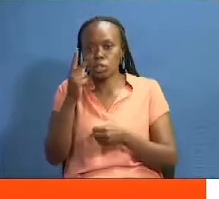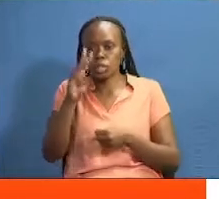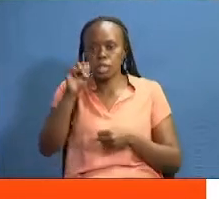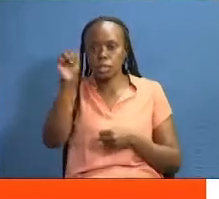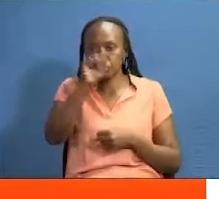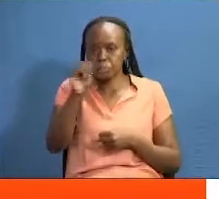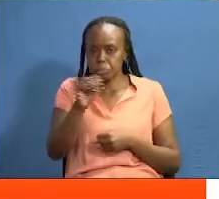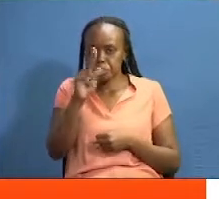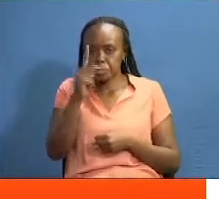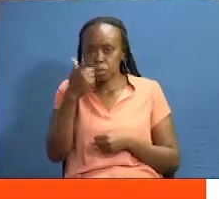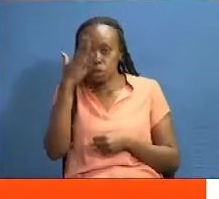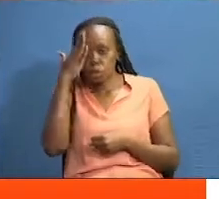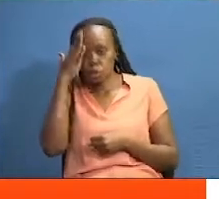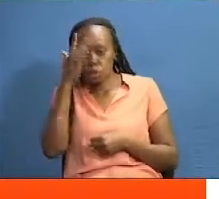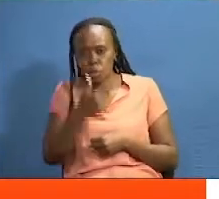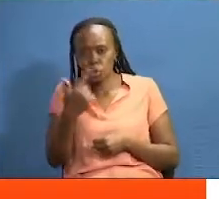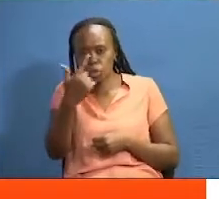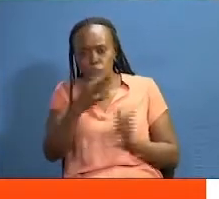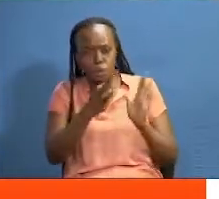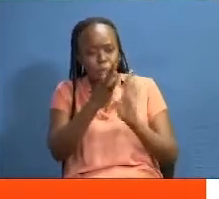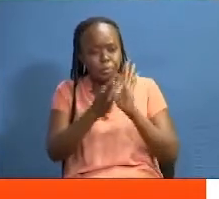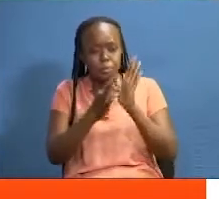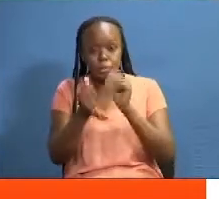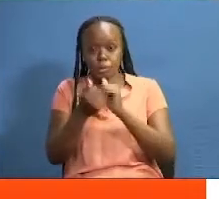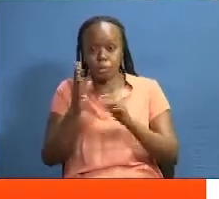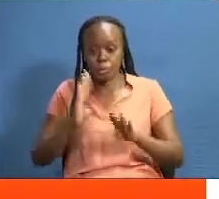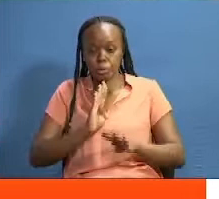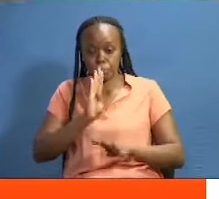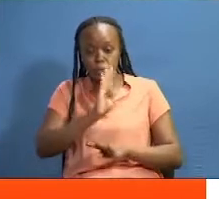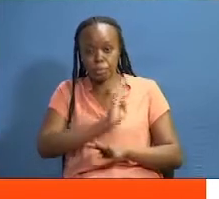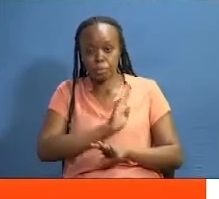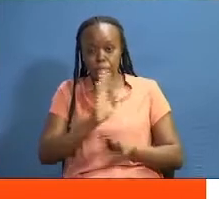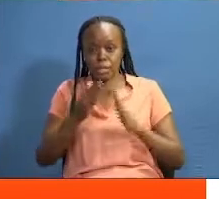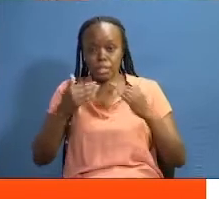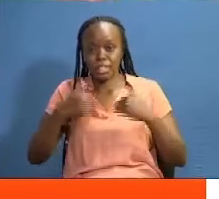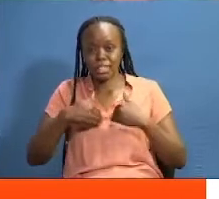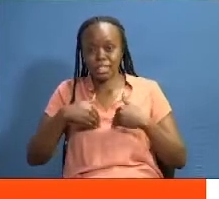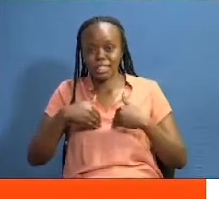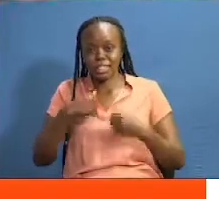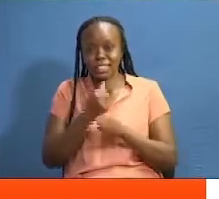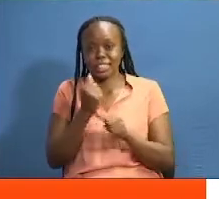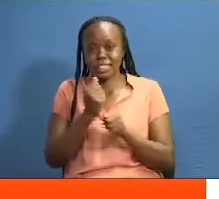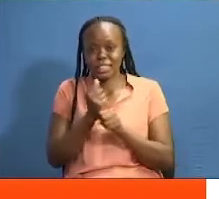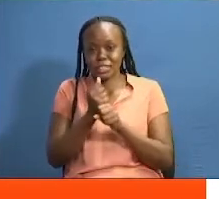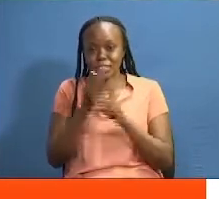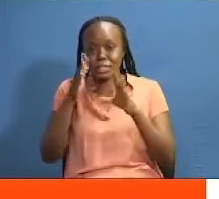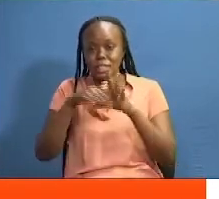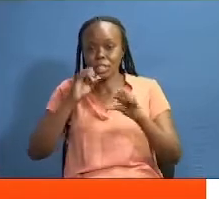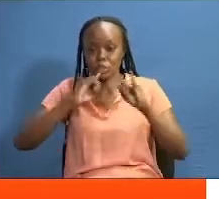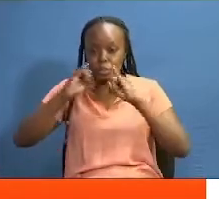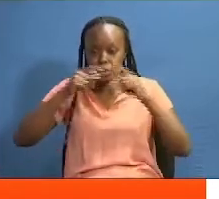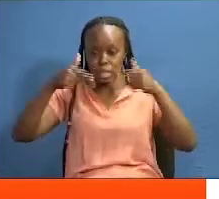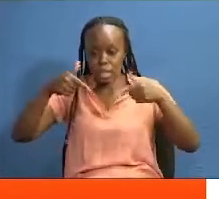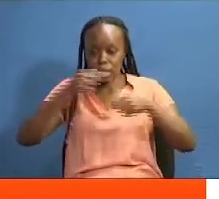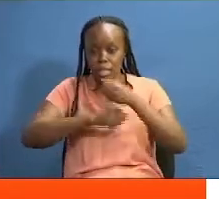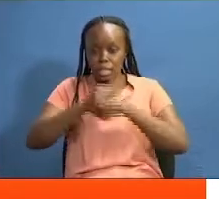MSK. Do you know, by just registering with that body, it gave me a job. Right. In an interview this year,